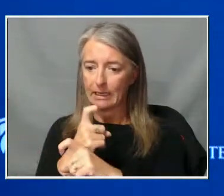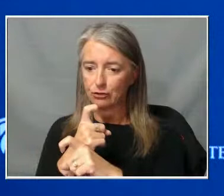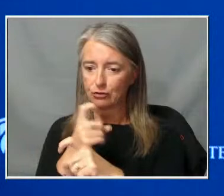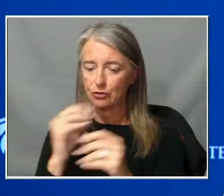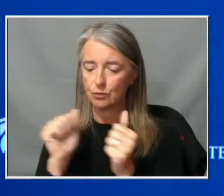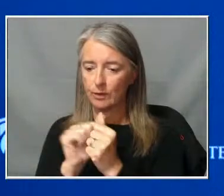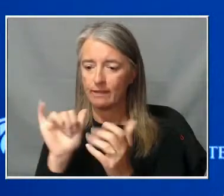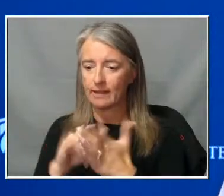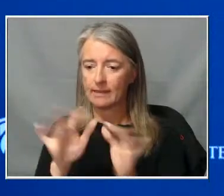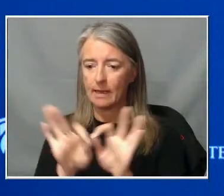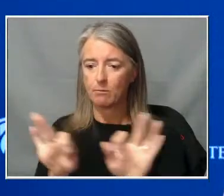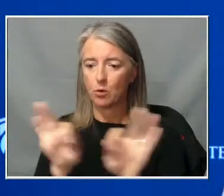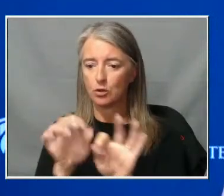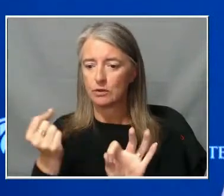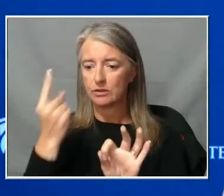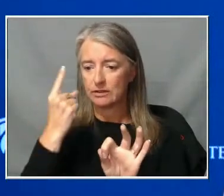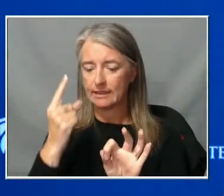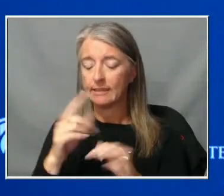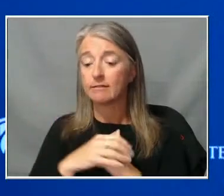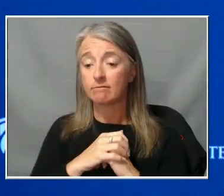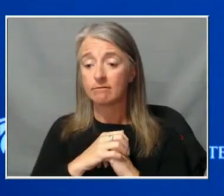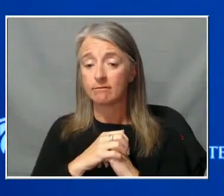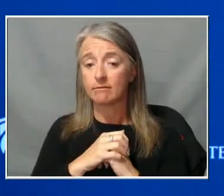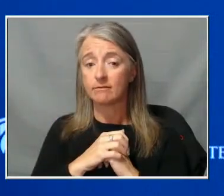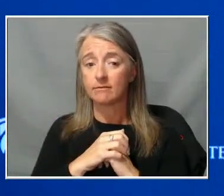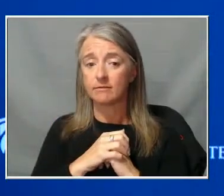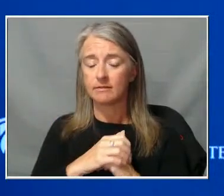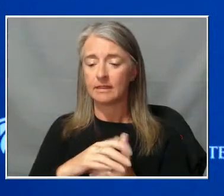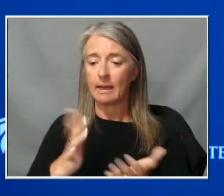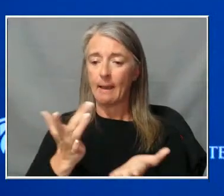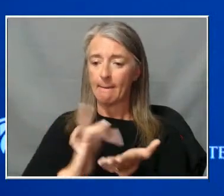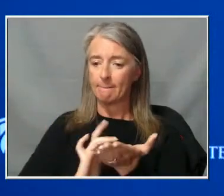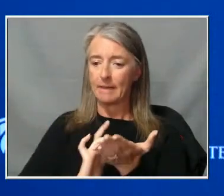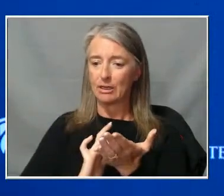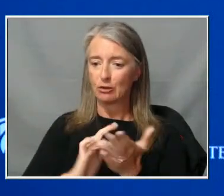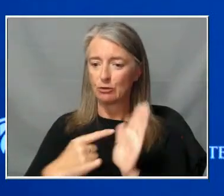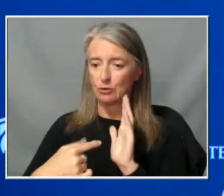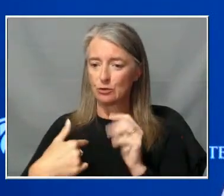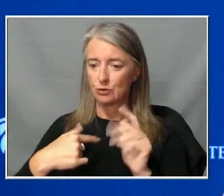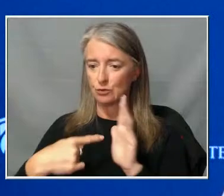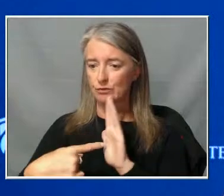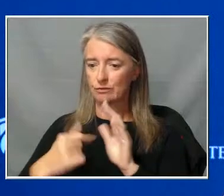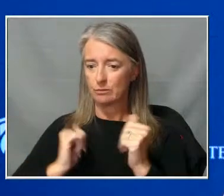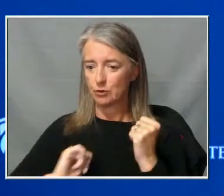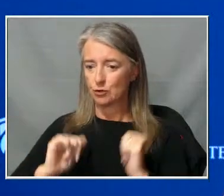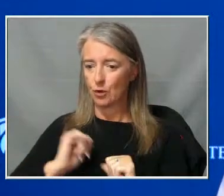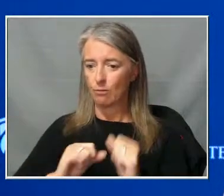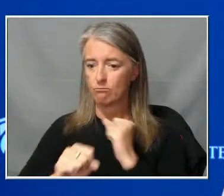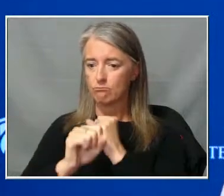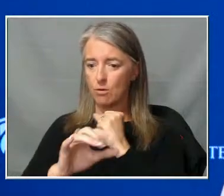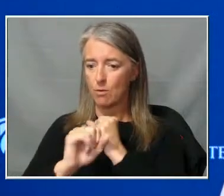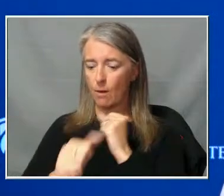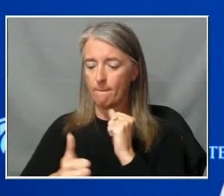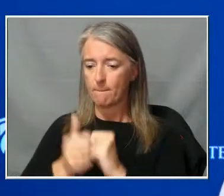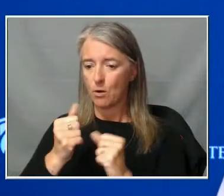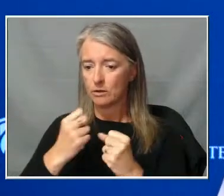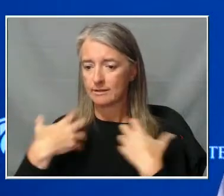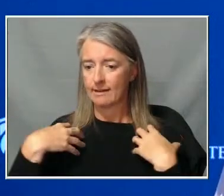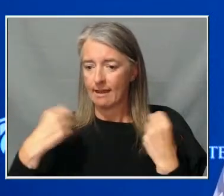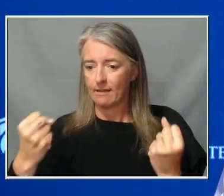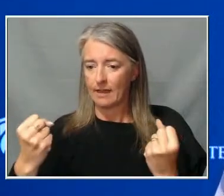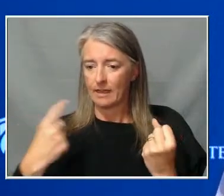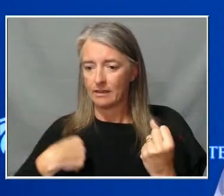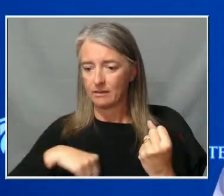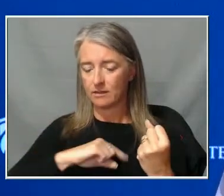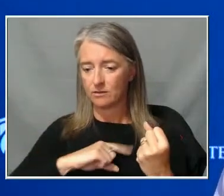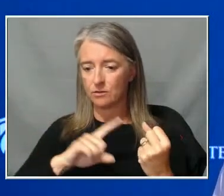understand that. And of course, as a medical show, we do want to promote the most healthy things, and right now we should